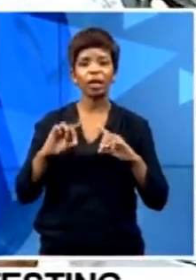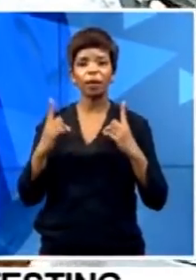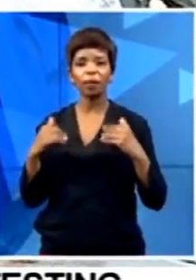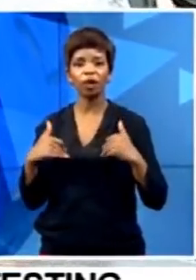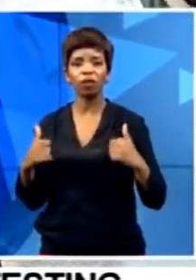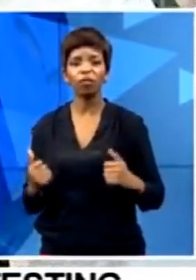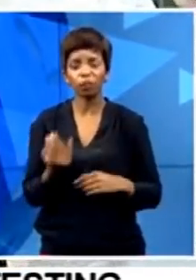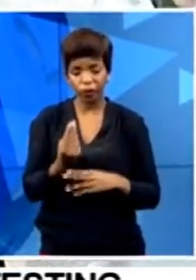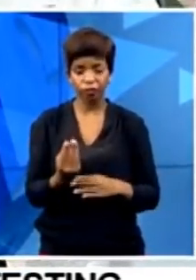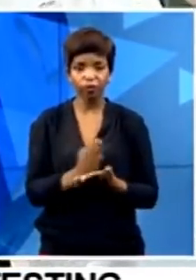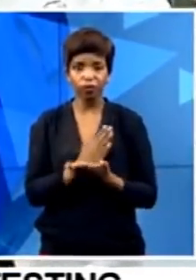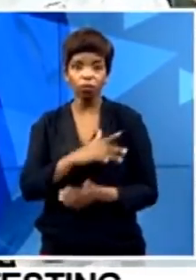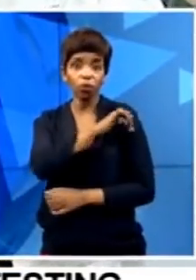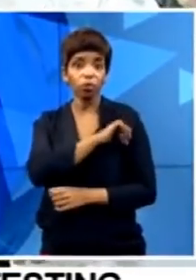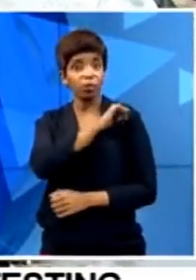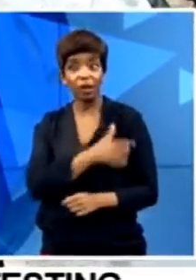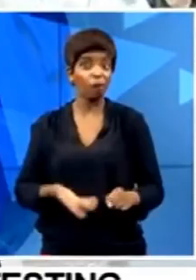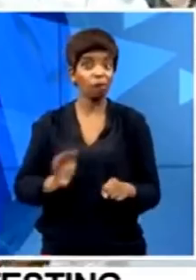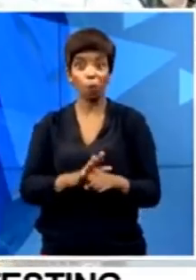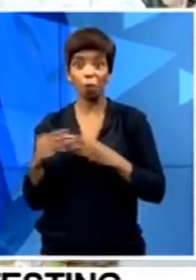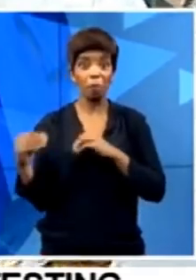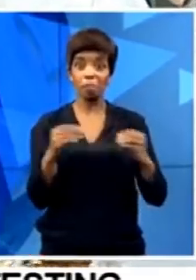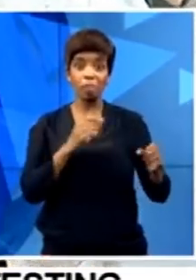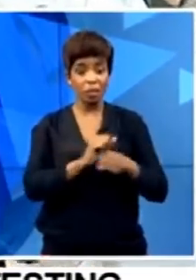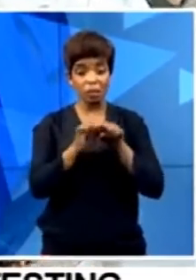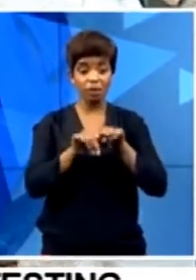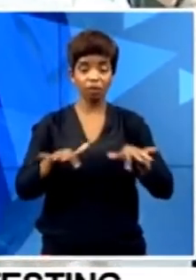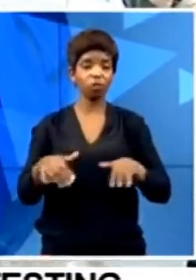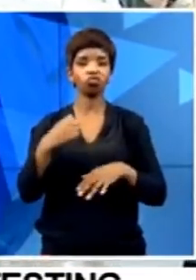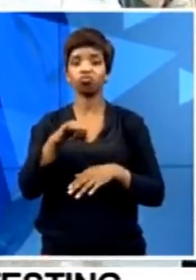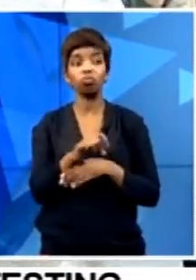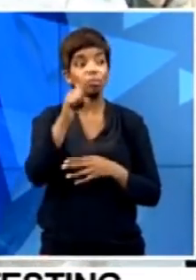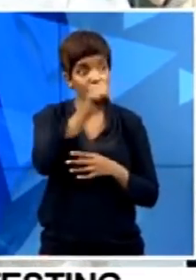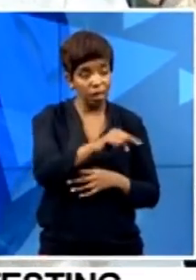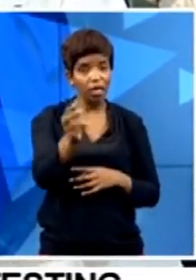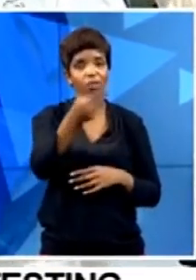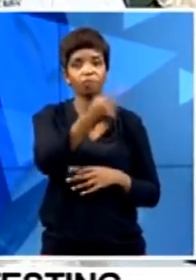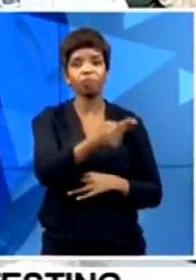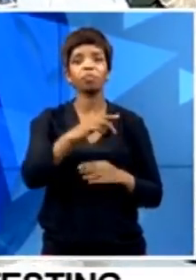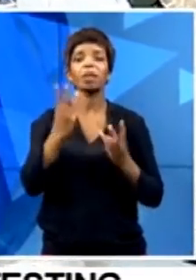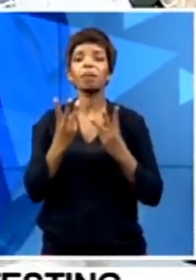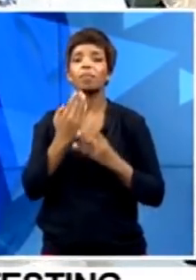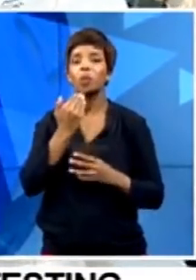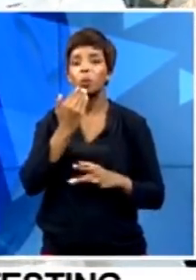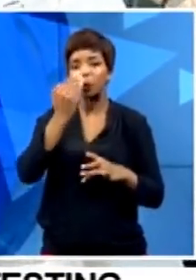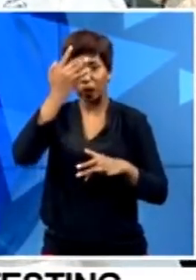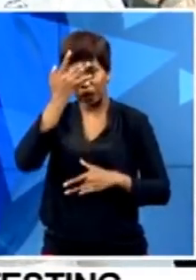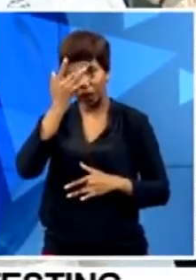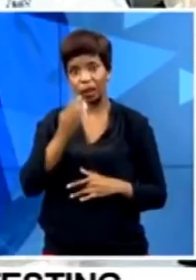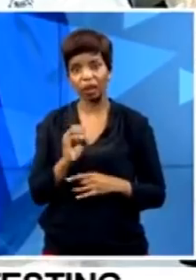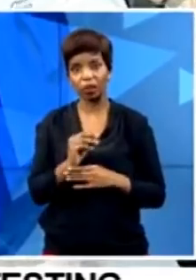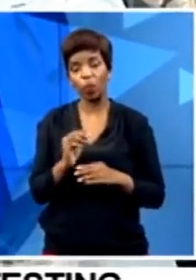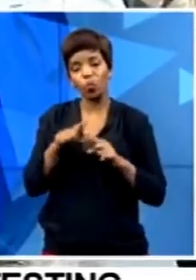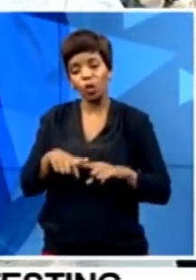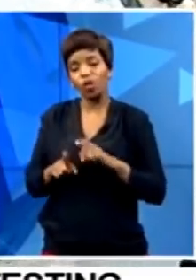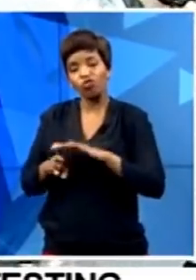those hospitals. So we do have this in place region by region. So we're working on the ground, and we are trying to make sure that if